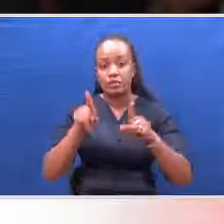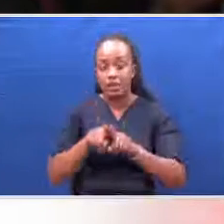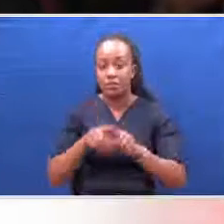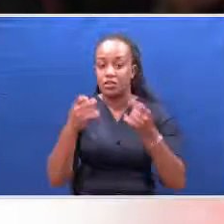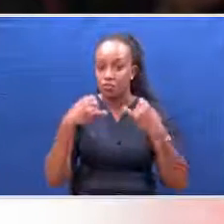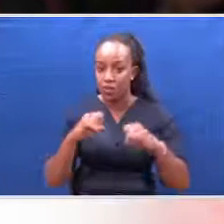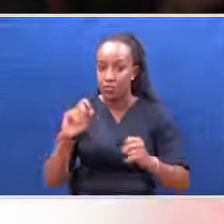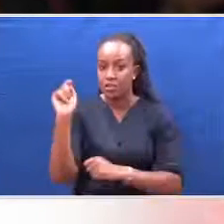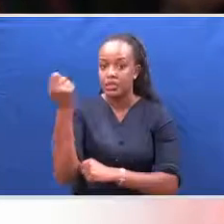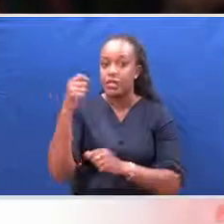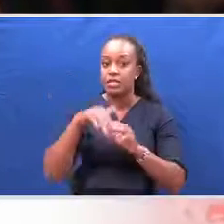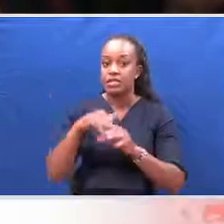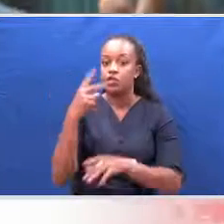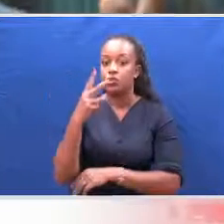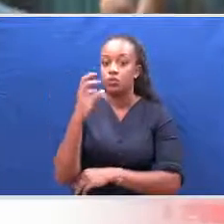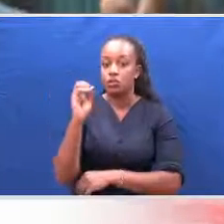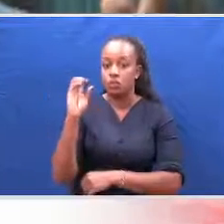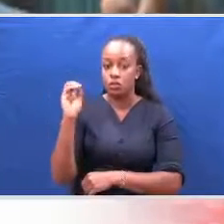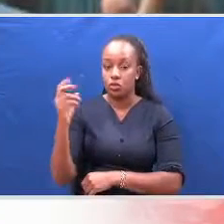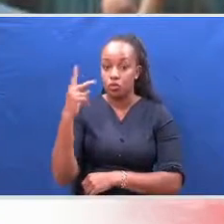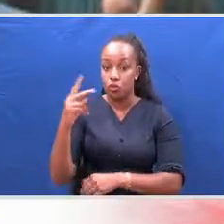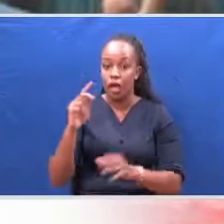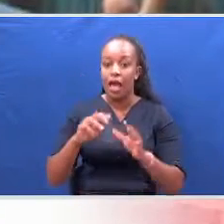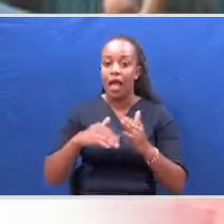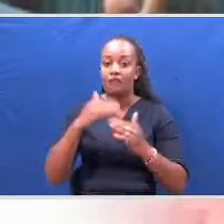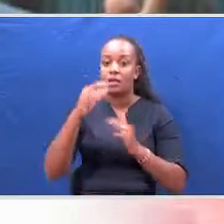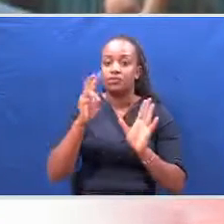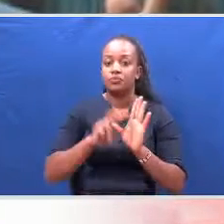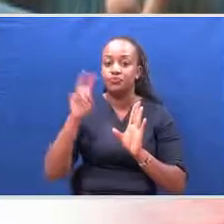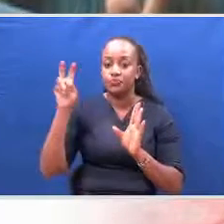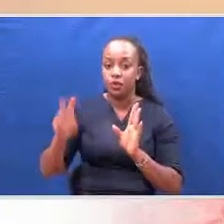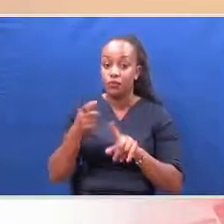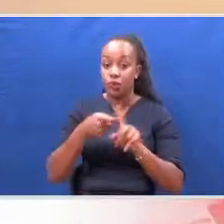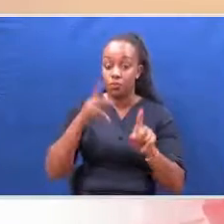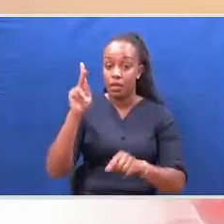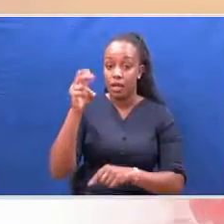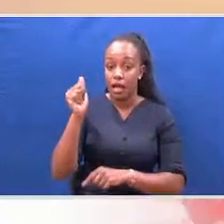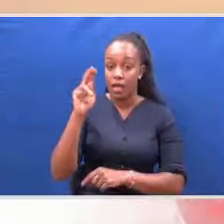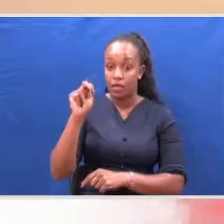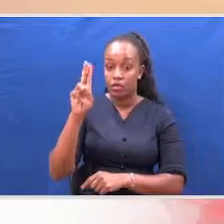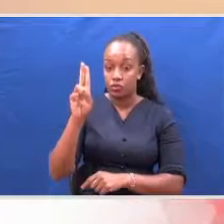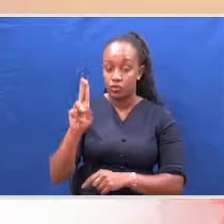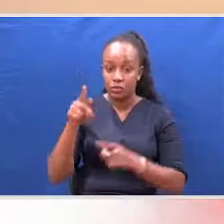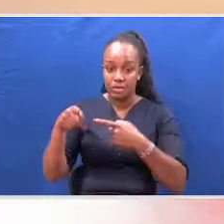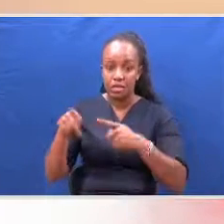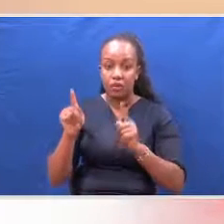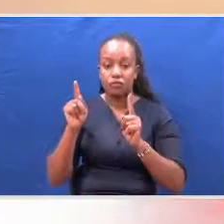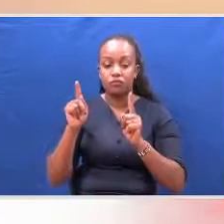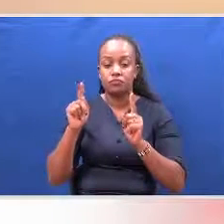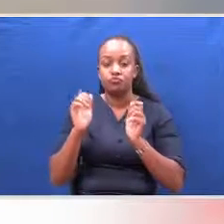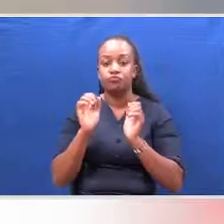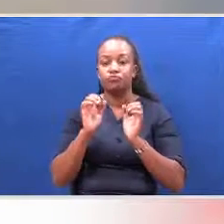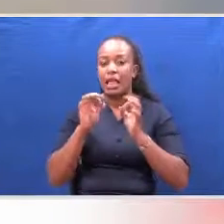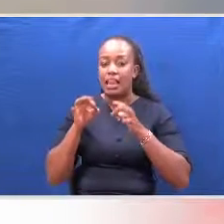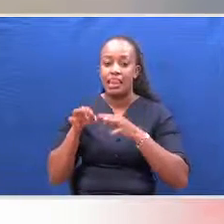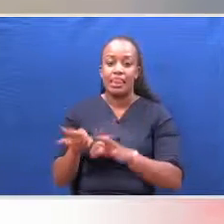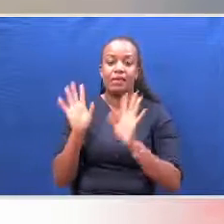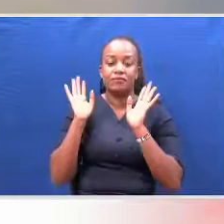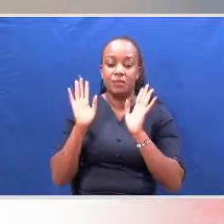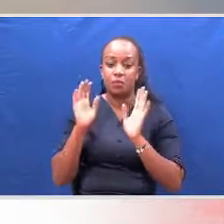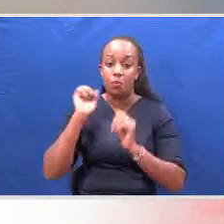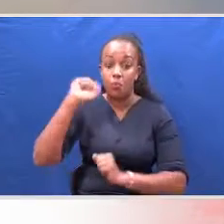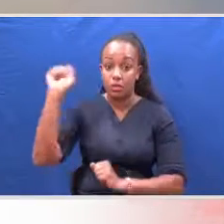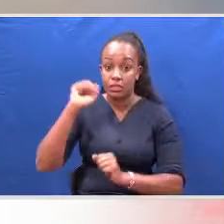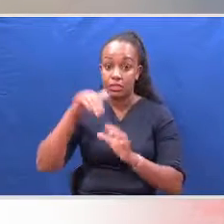2002 after he ditched KANU. He resigned from active politics in 2007 after he lost parliamentary seat